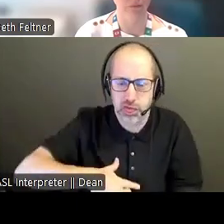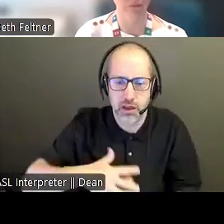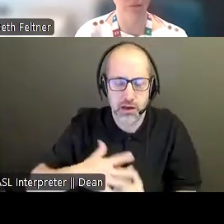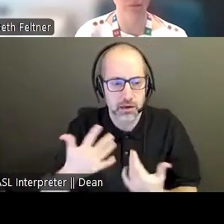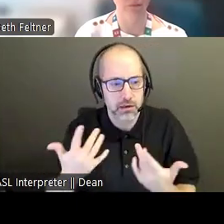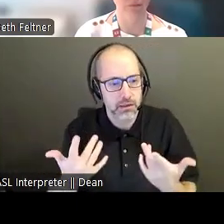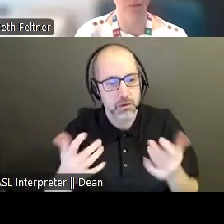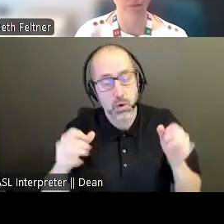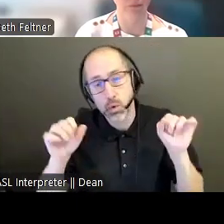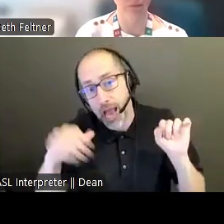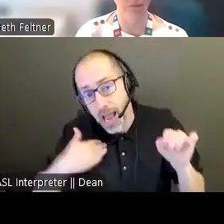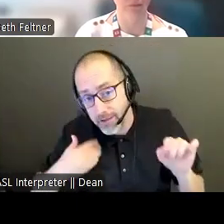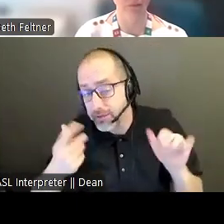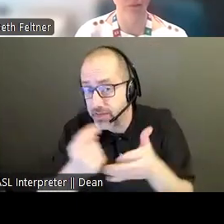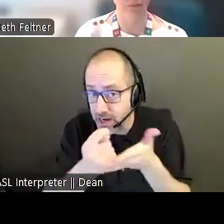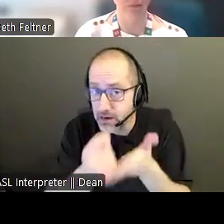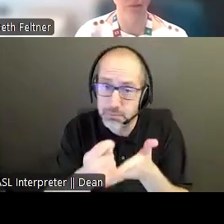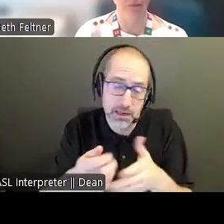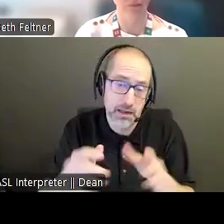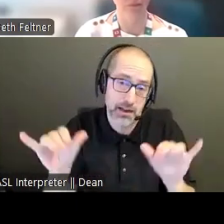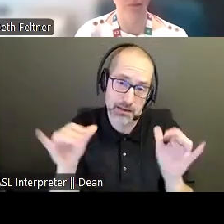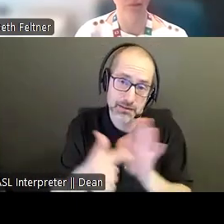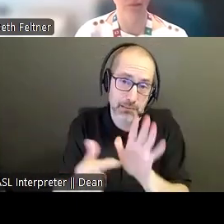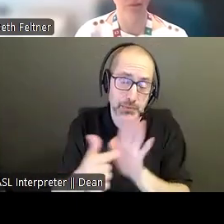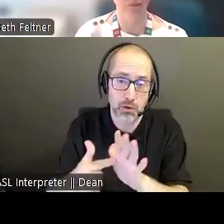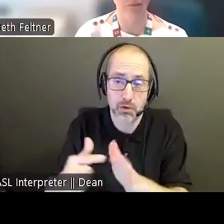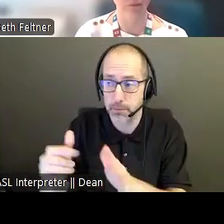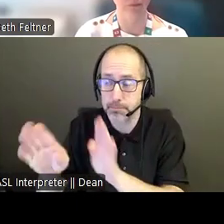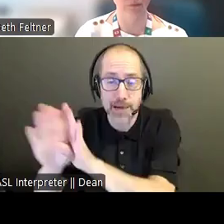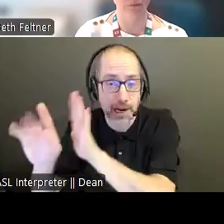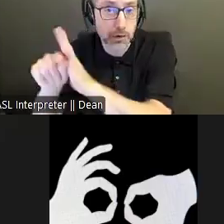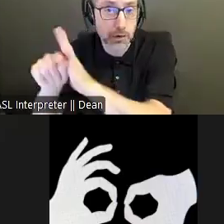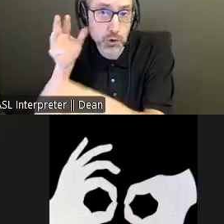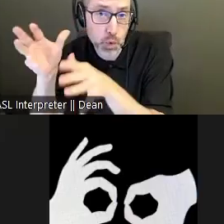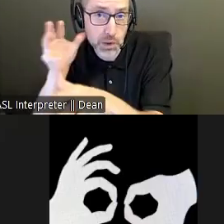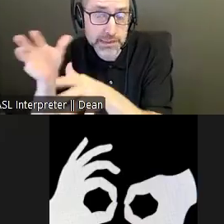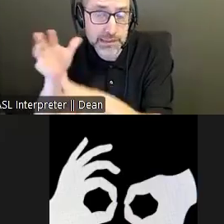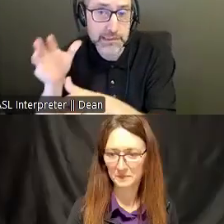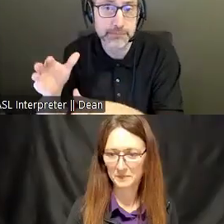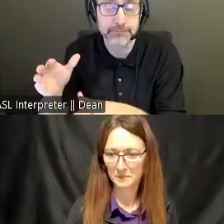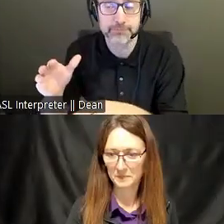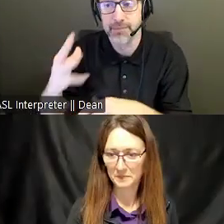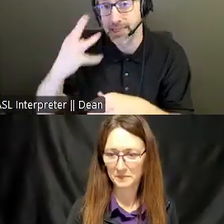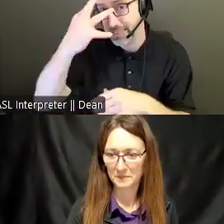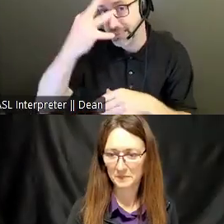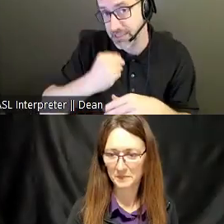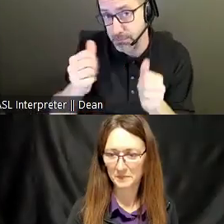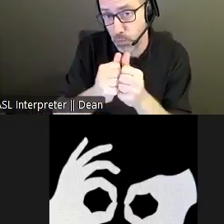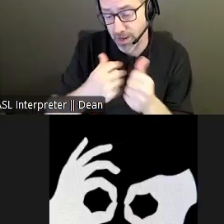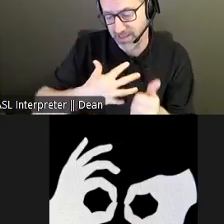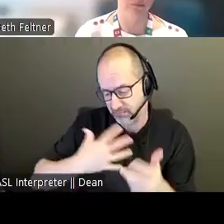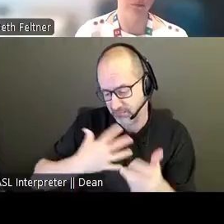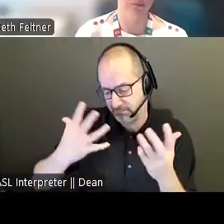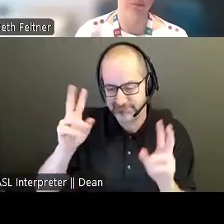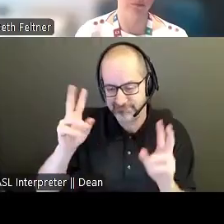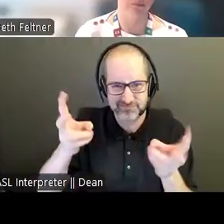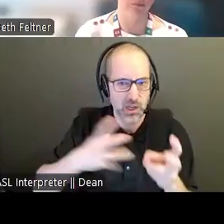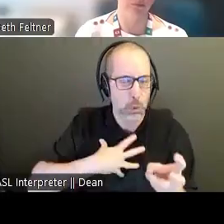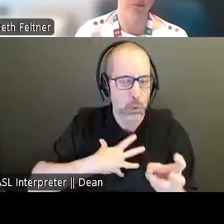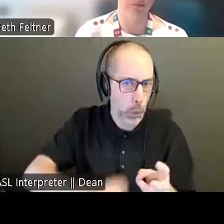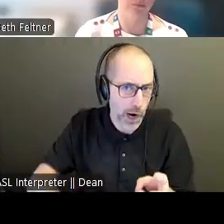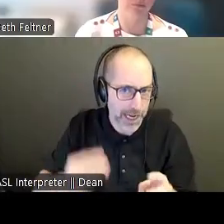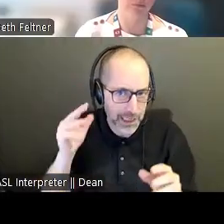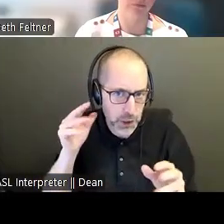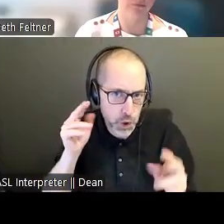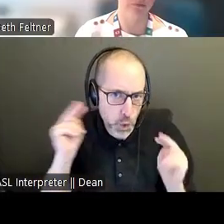like a radio, going to sleep with some white noise, different types of counseling, and hearing aids